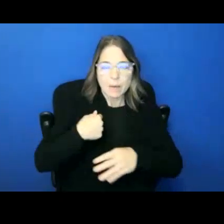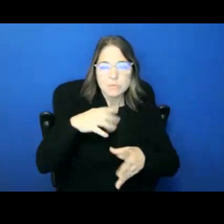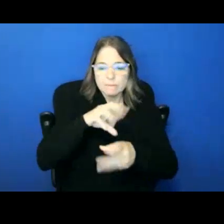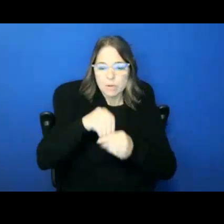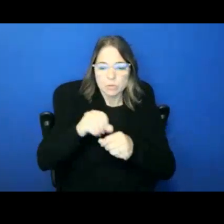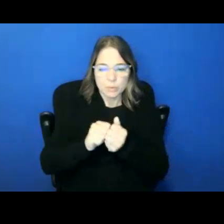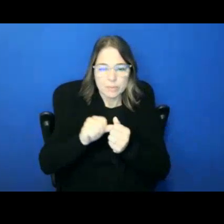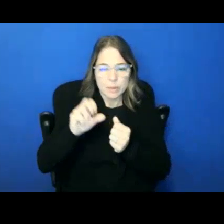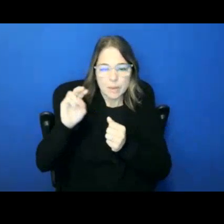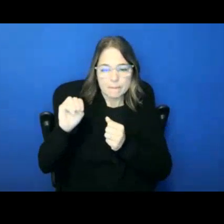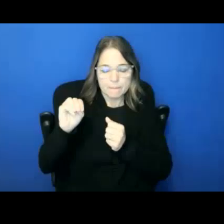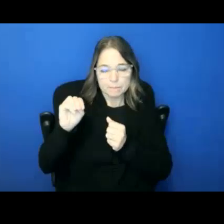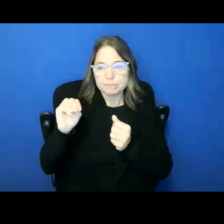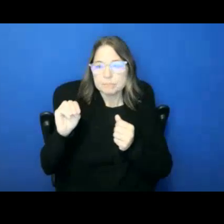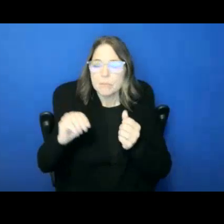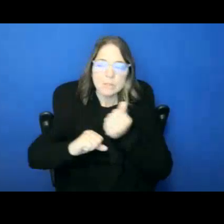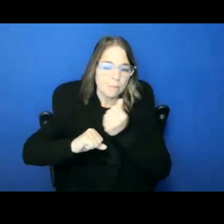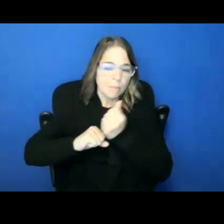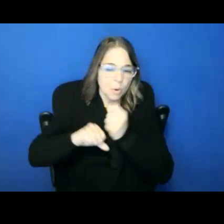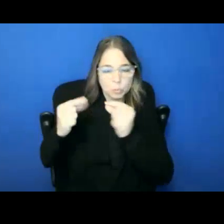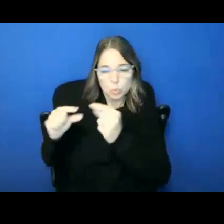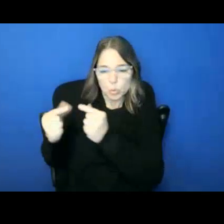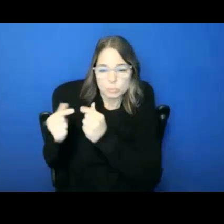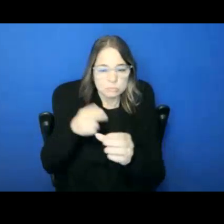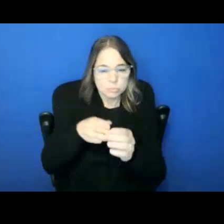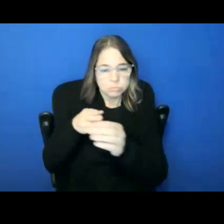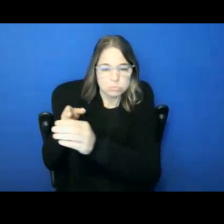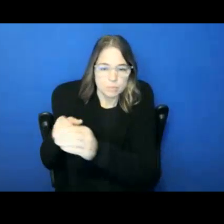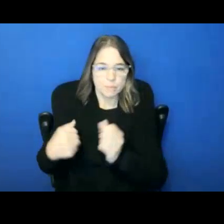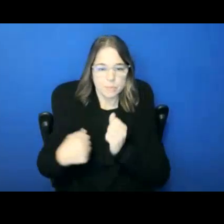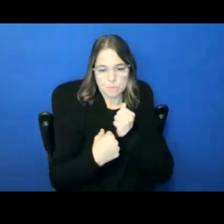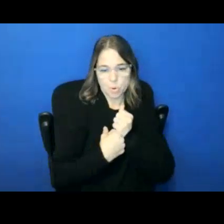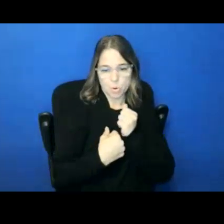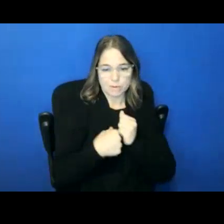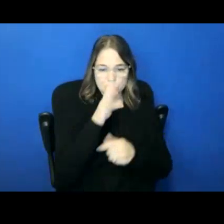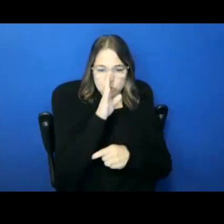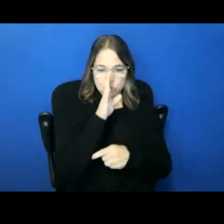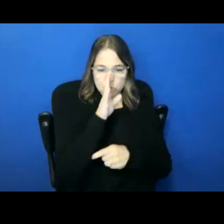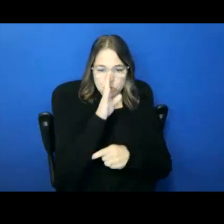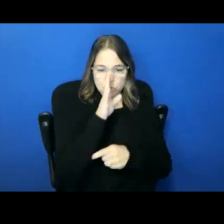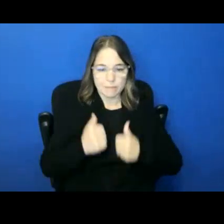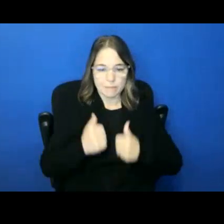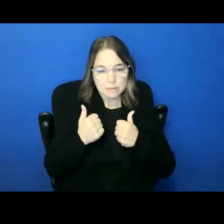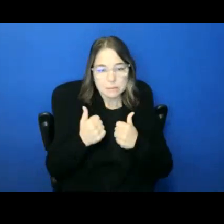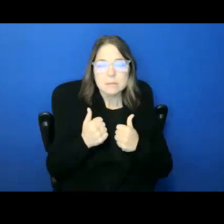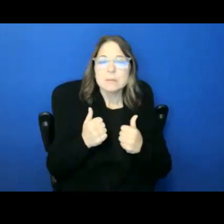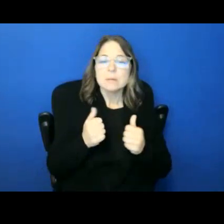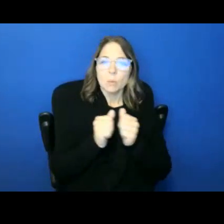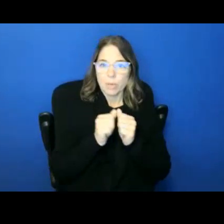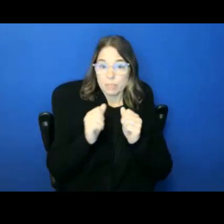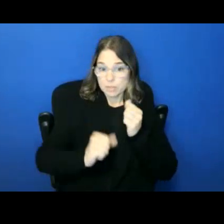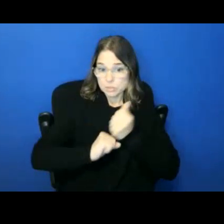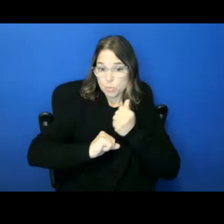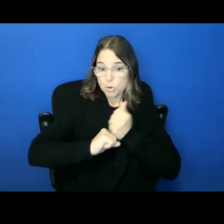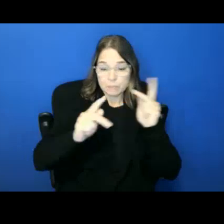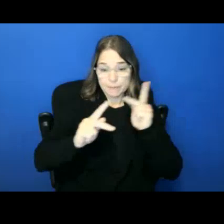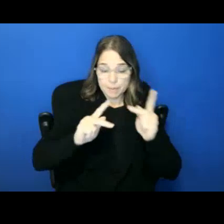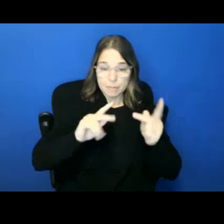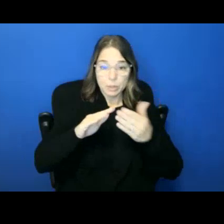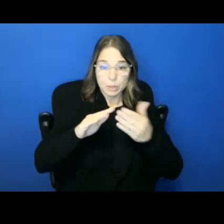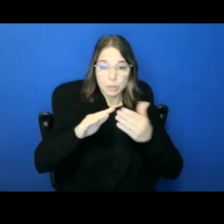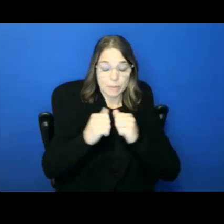aid support groups and was supported in sober living. And so with the support of people in the community,